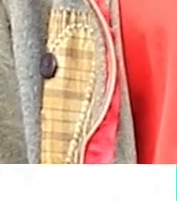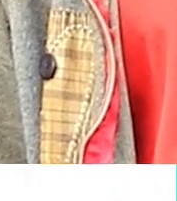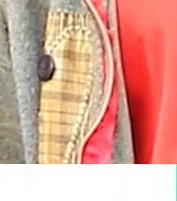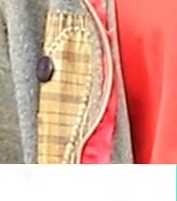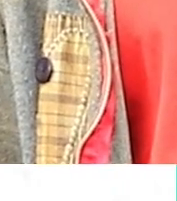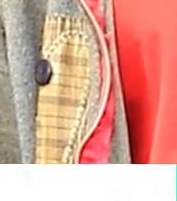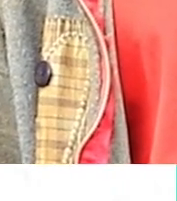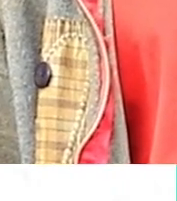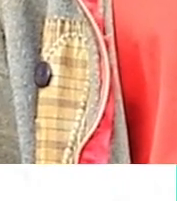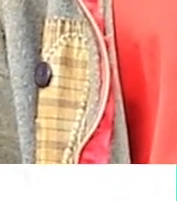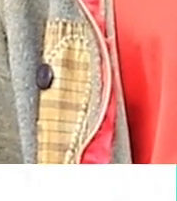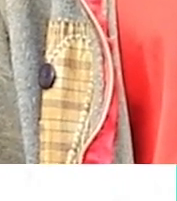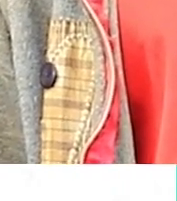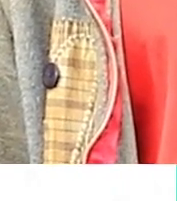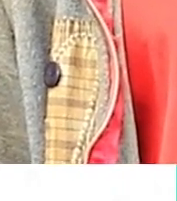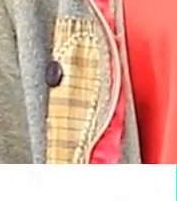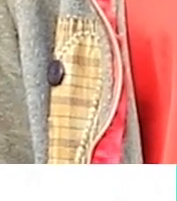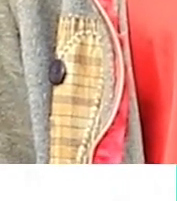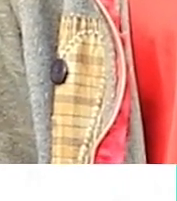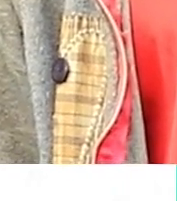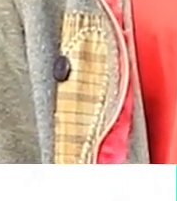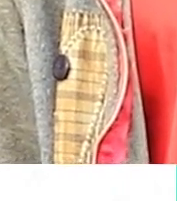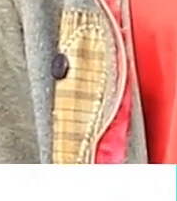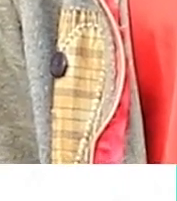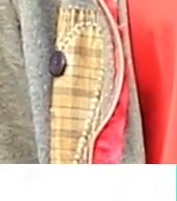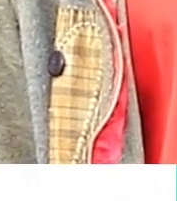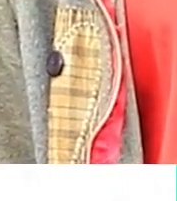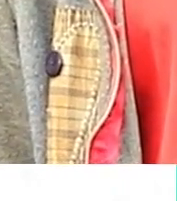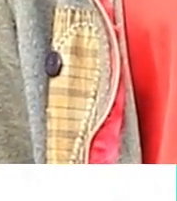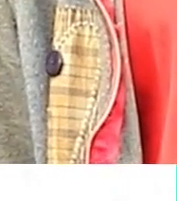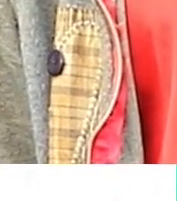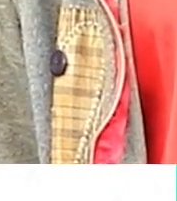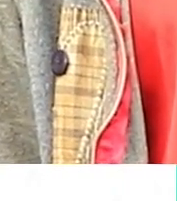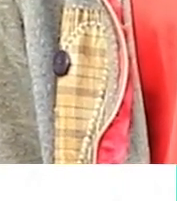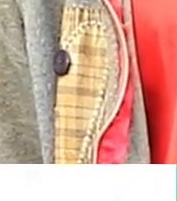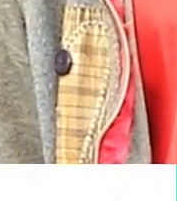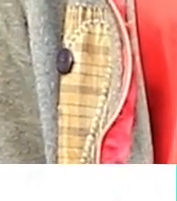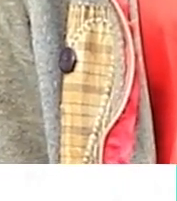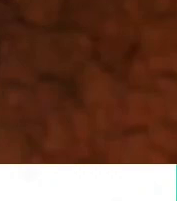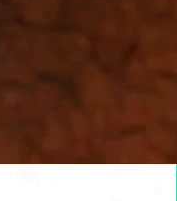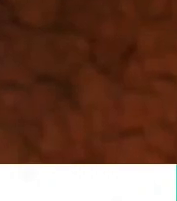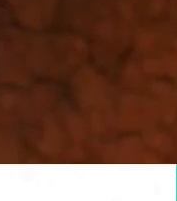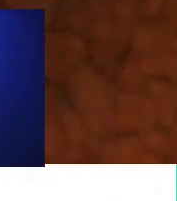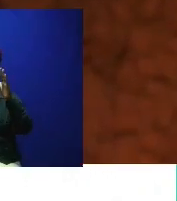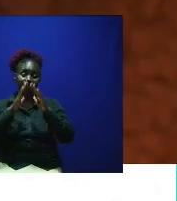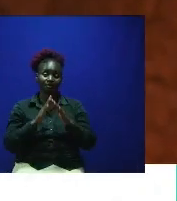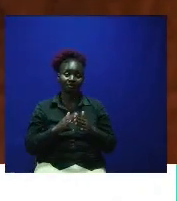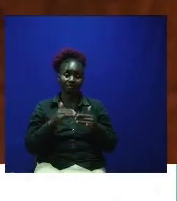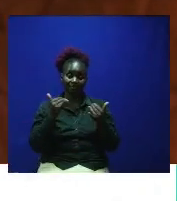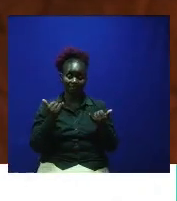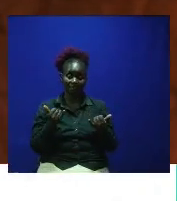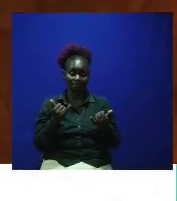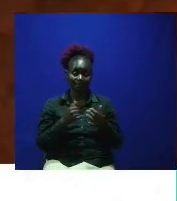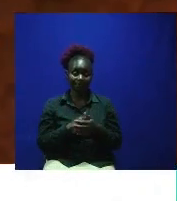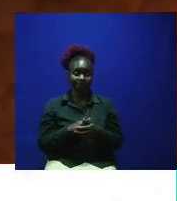sakura kya geroro je nyumba ne ye motomenye tane tura se